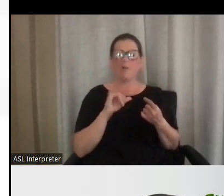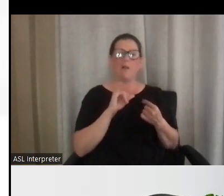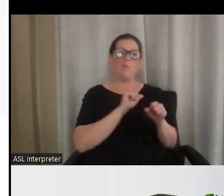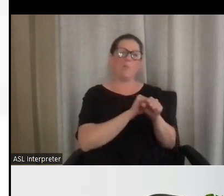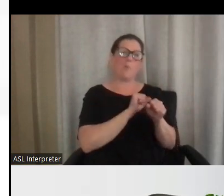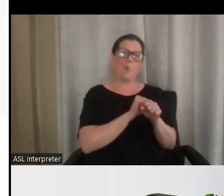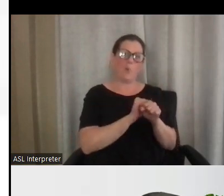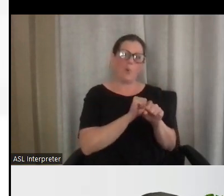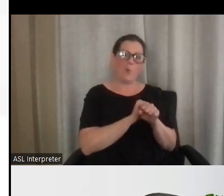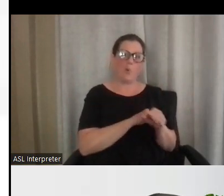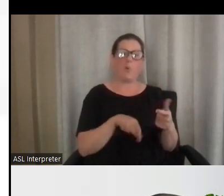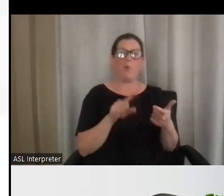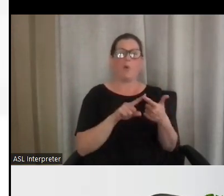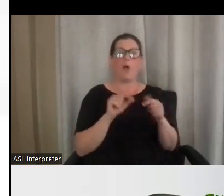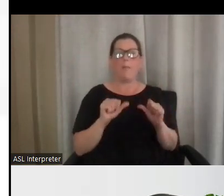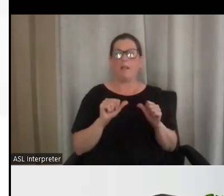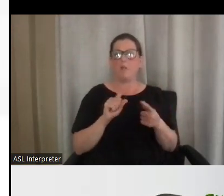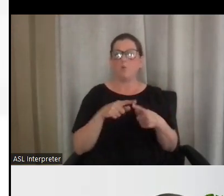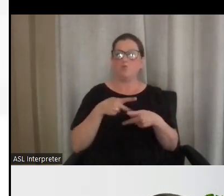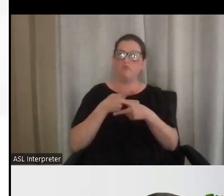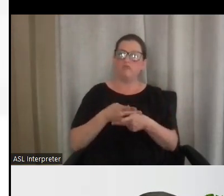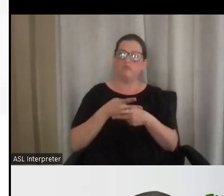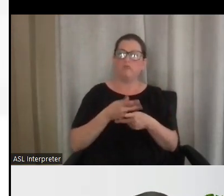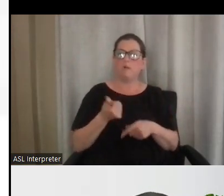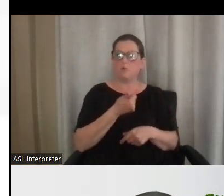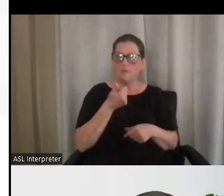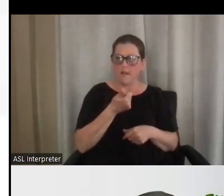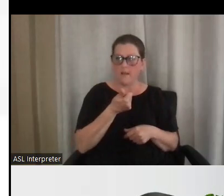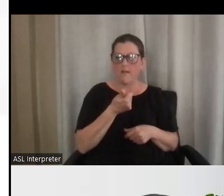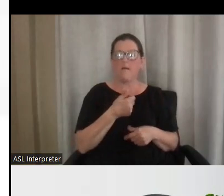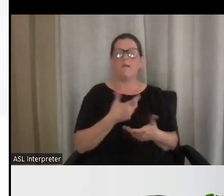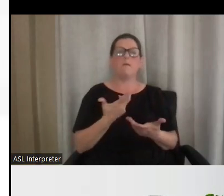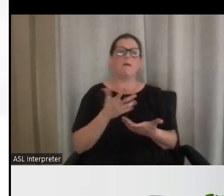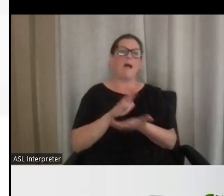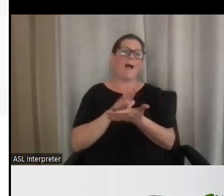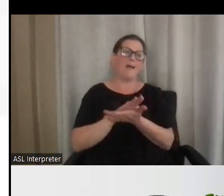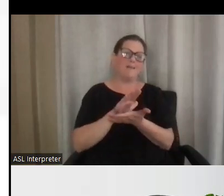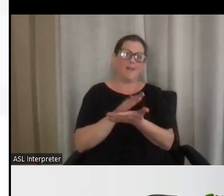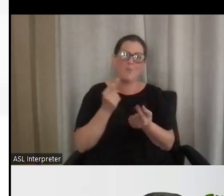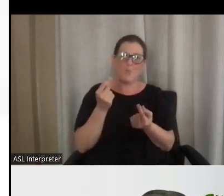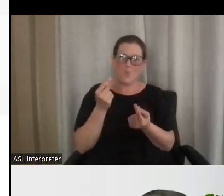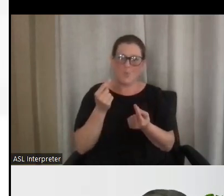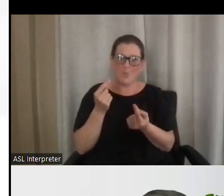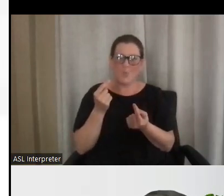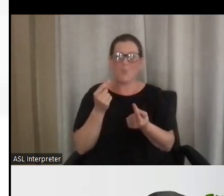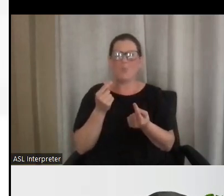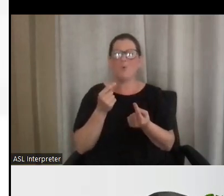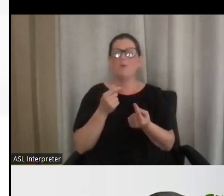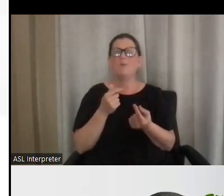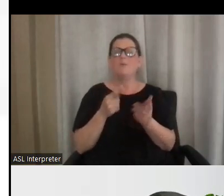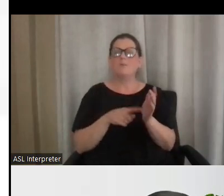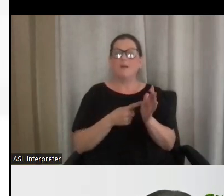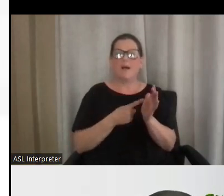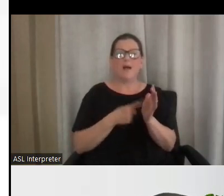could include ability to take care of oneself, this could include academic performance. Oftentimes you